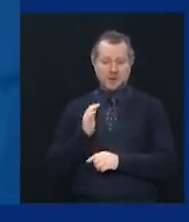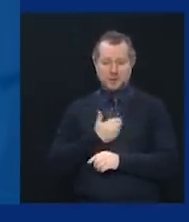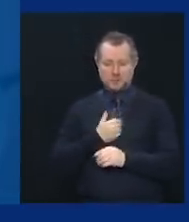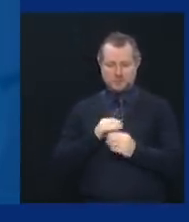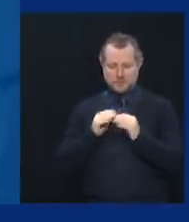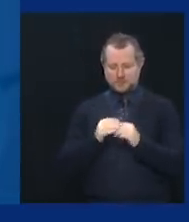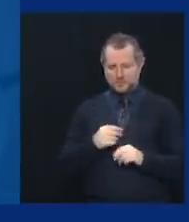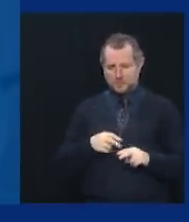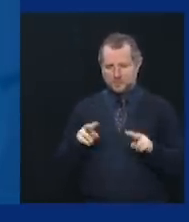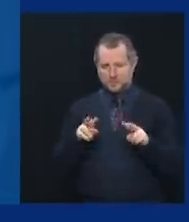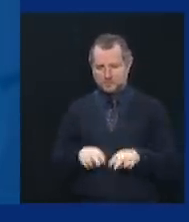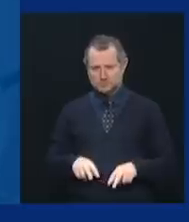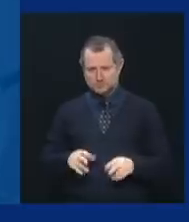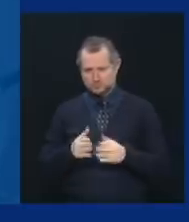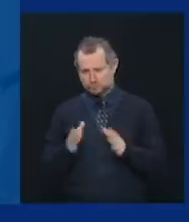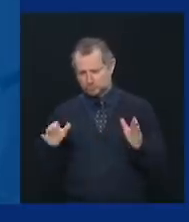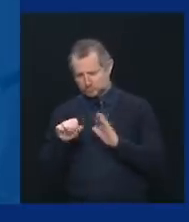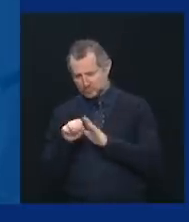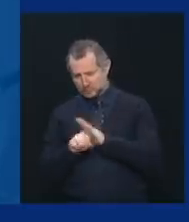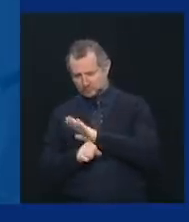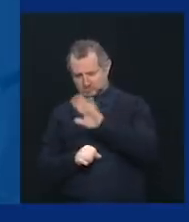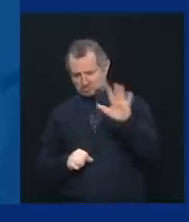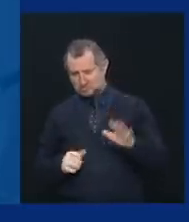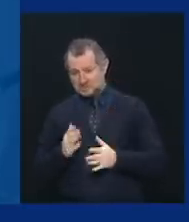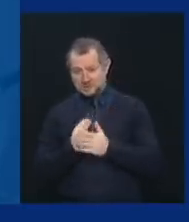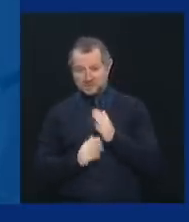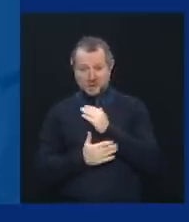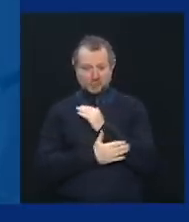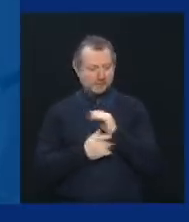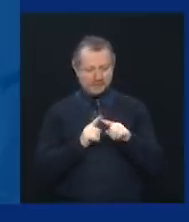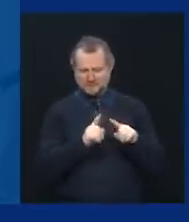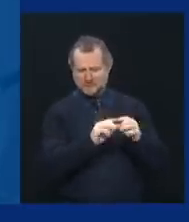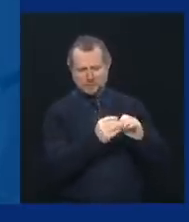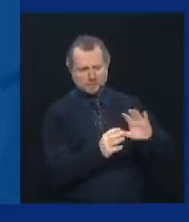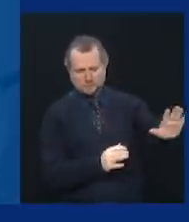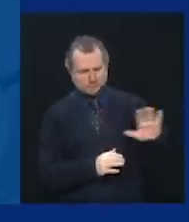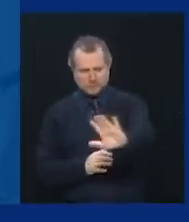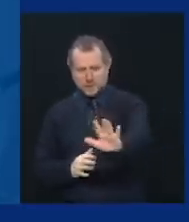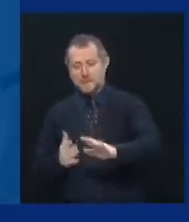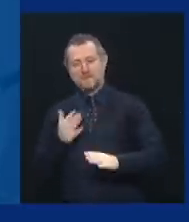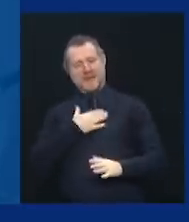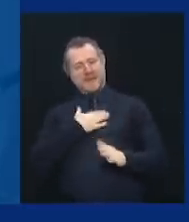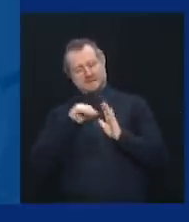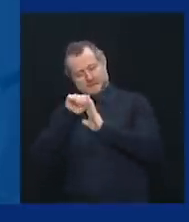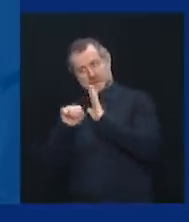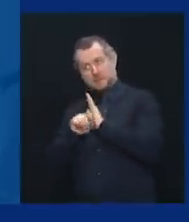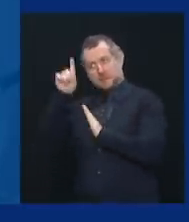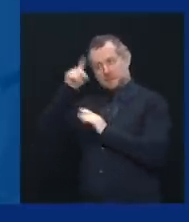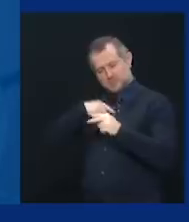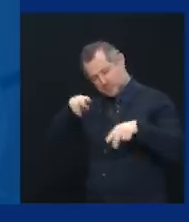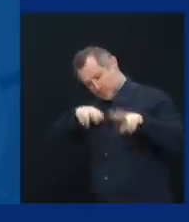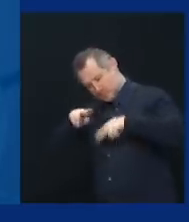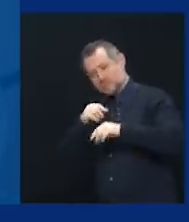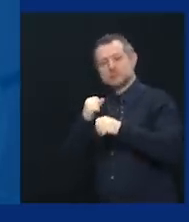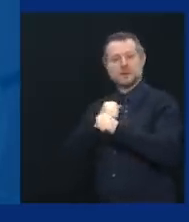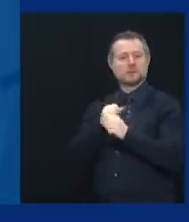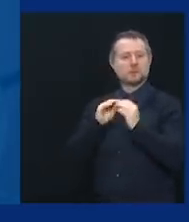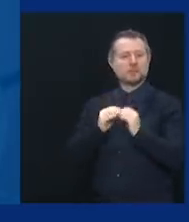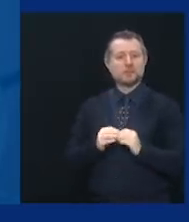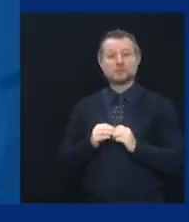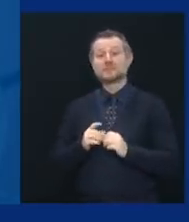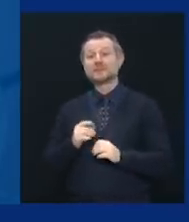state numbers. Different counties count differently, but for legal purposes, it's the state numbers that matter. For counties that are